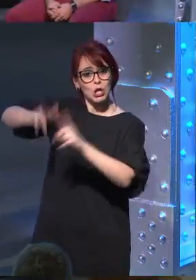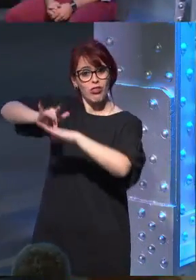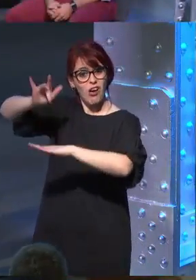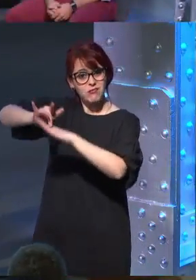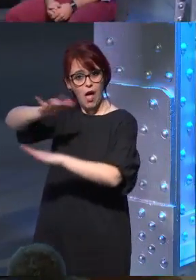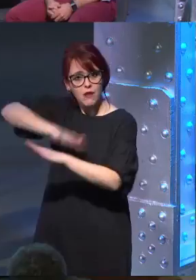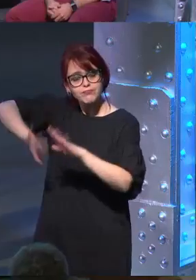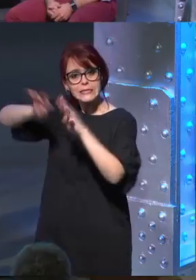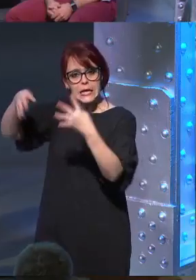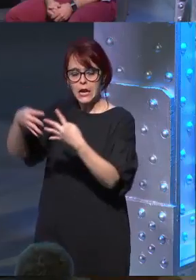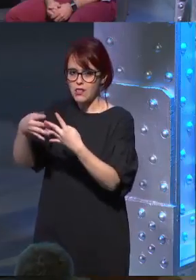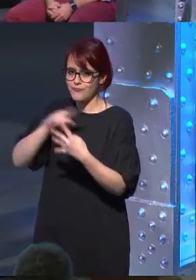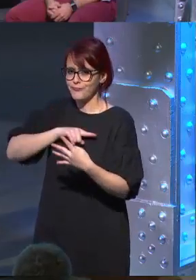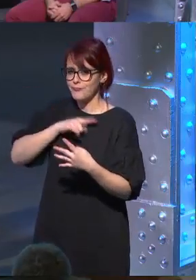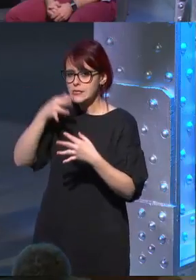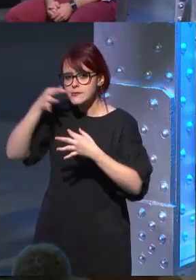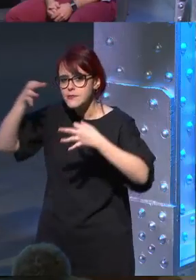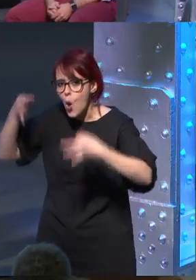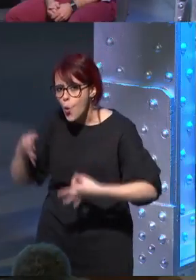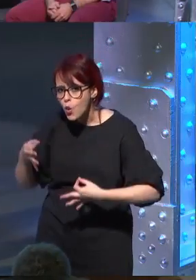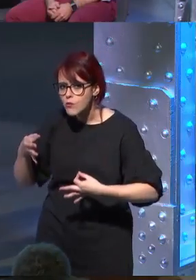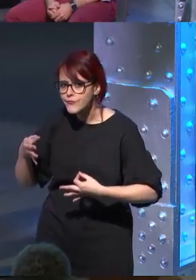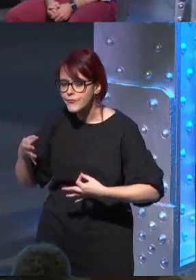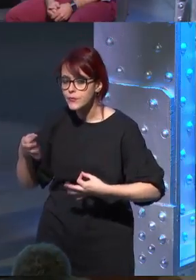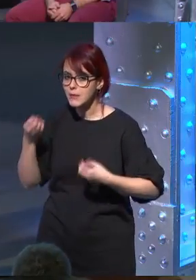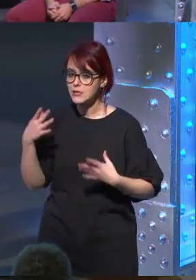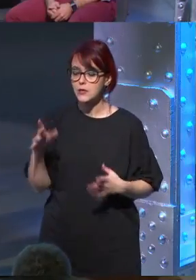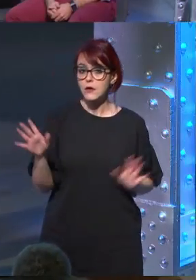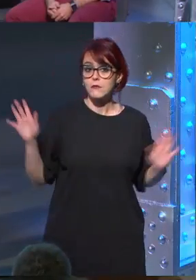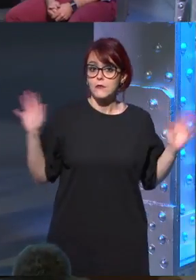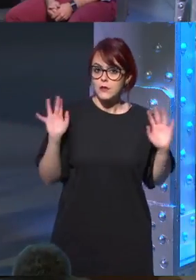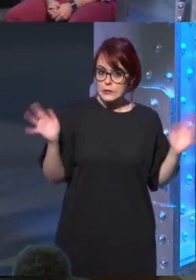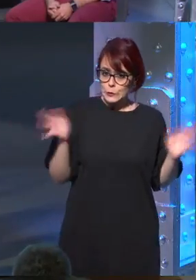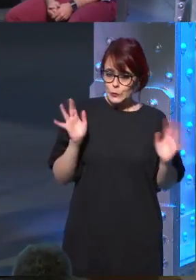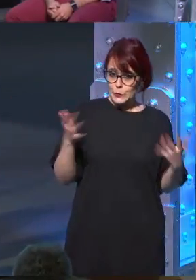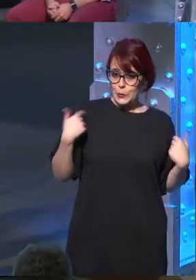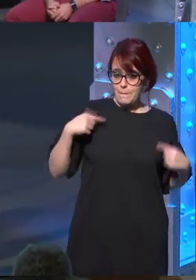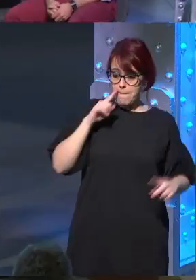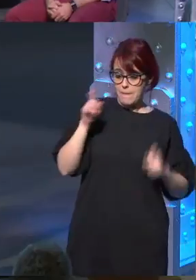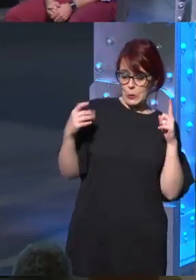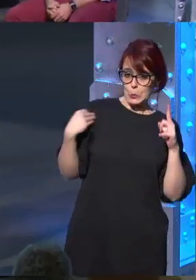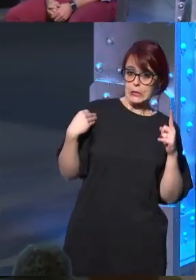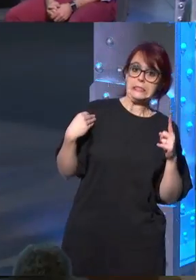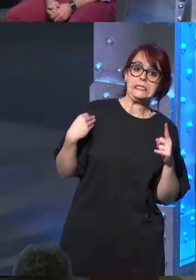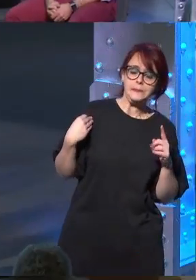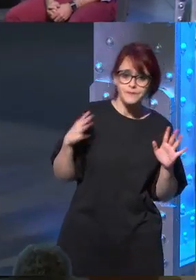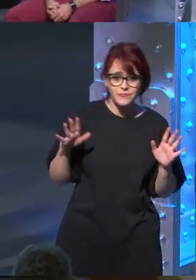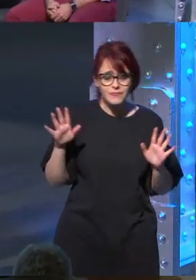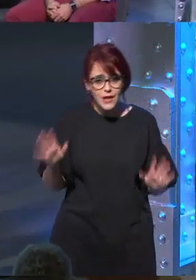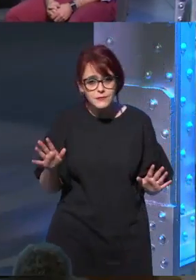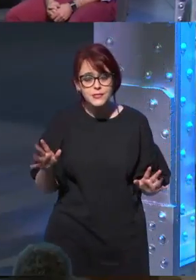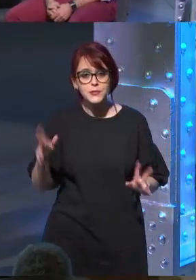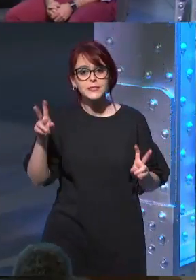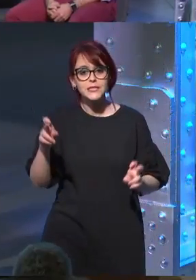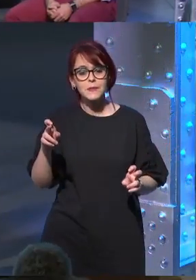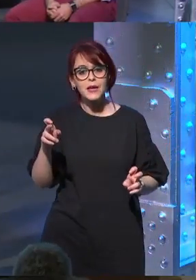answer? Do you think that they are as safe as they perceive,